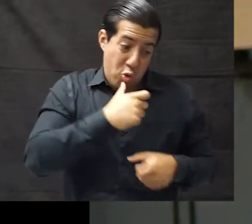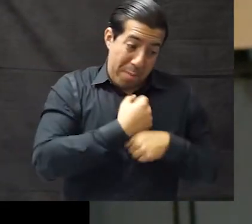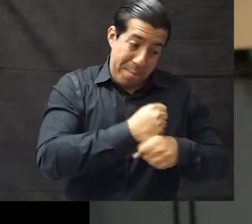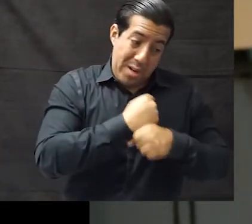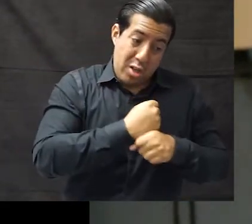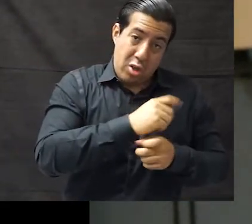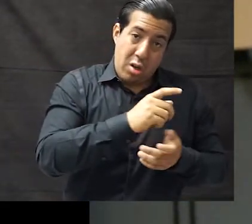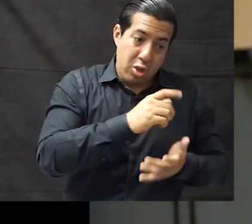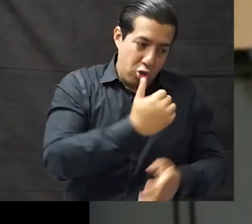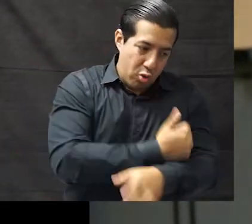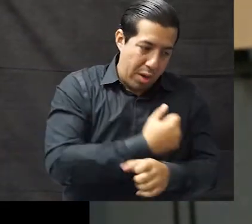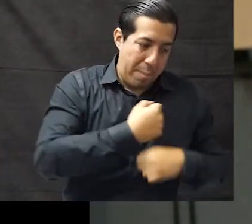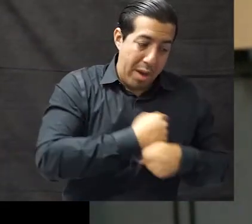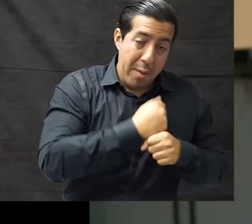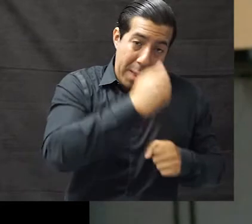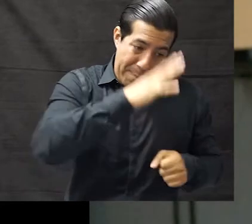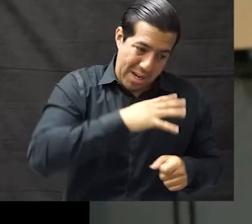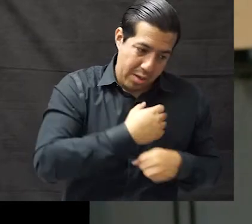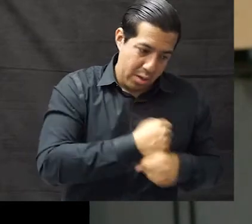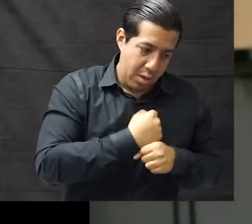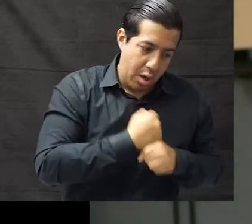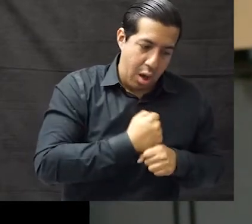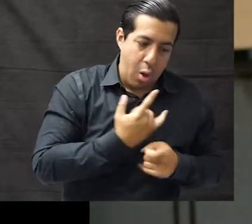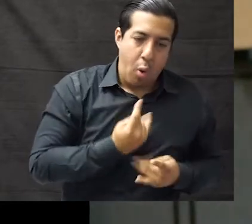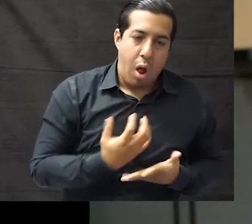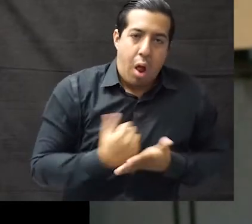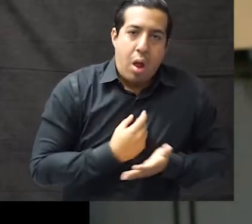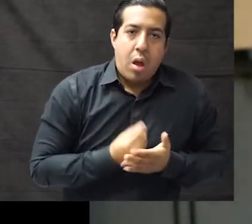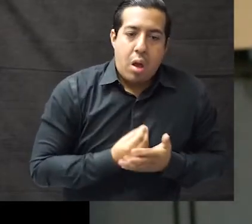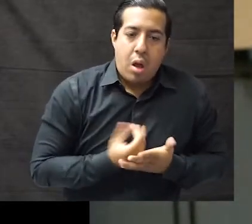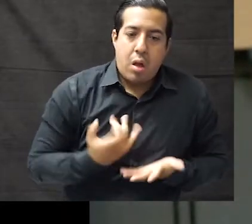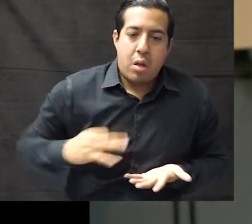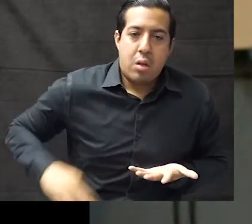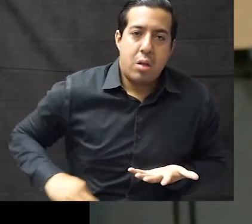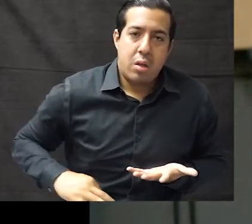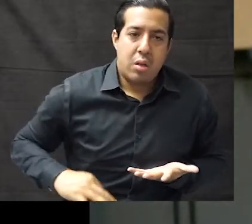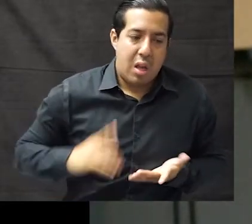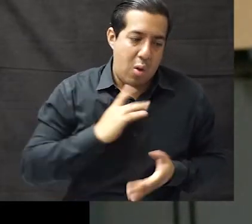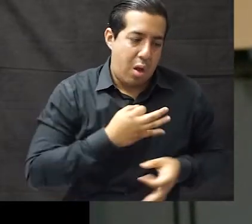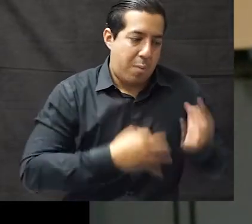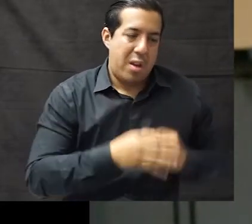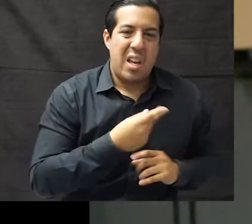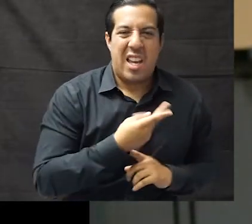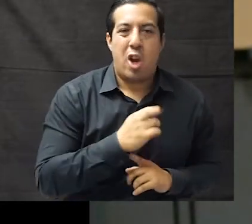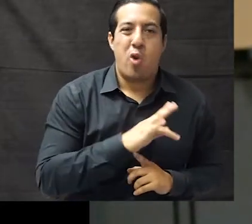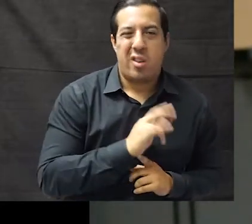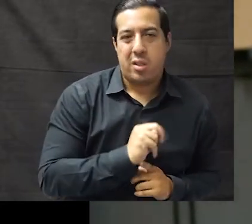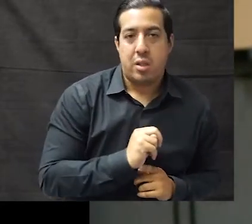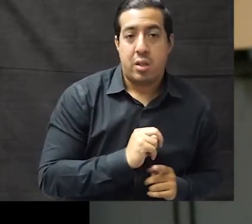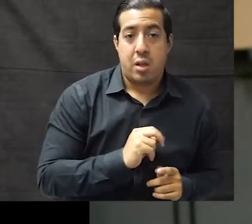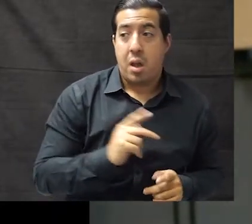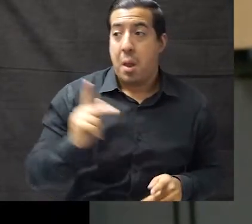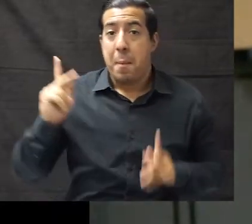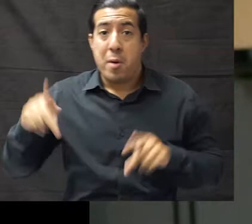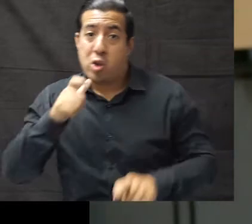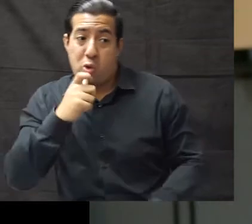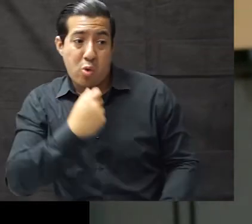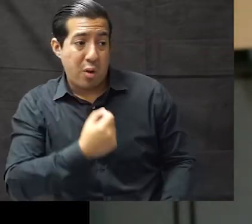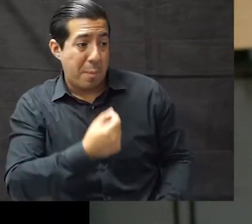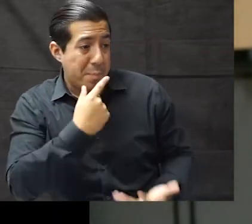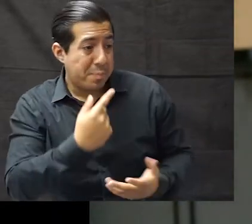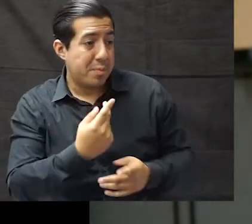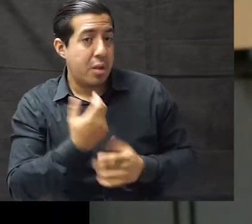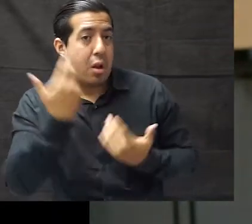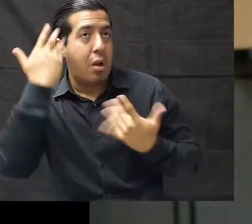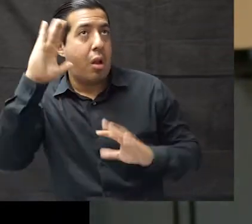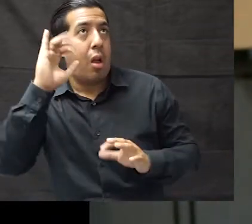that these pills, one pill may have it, another one may have nothing. They're used to taking 8, and by the time they take that, they've got a huge